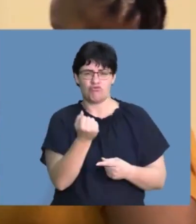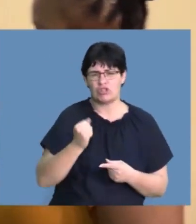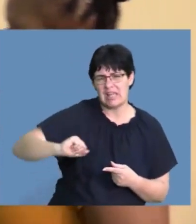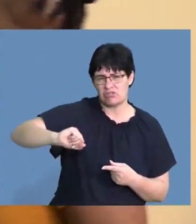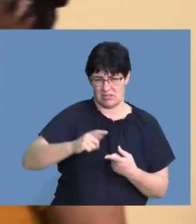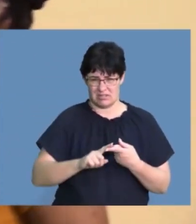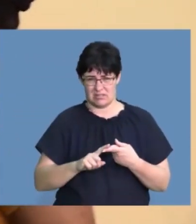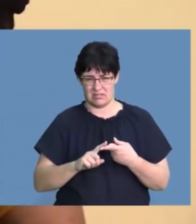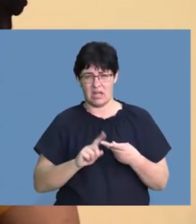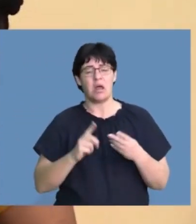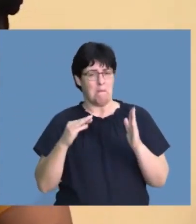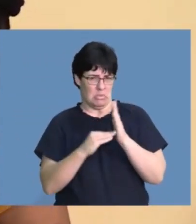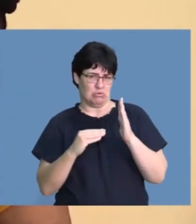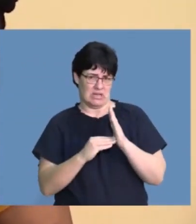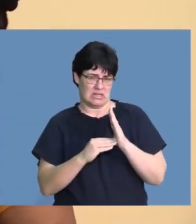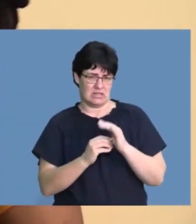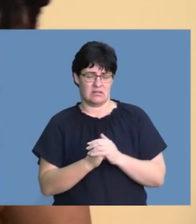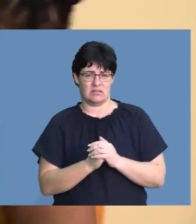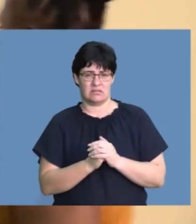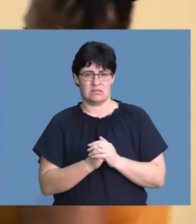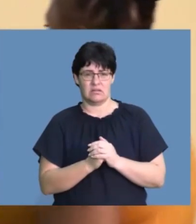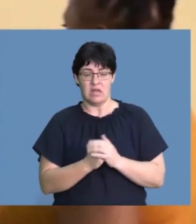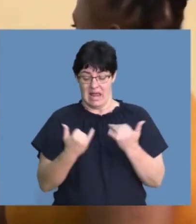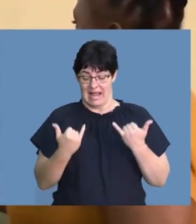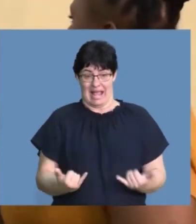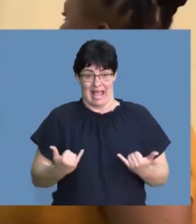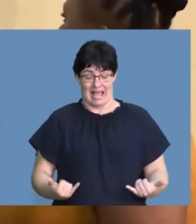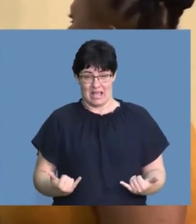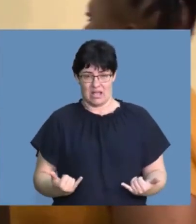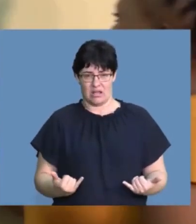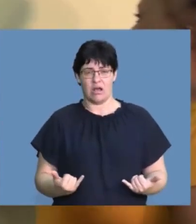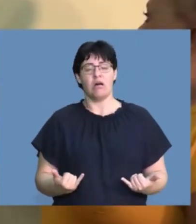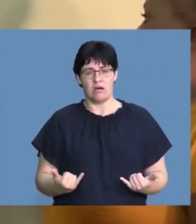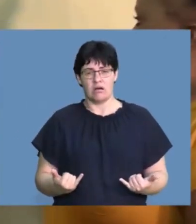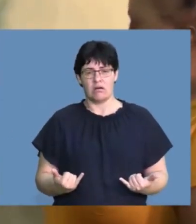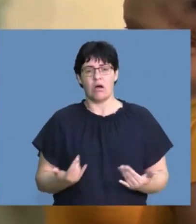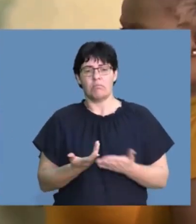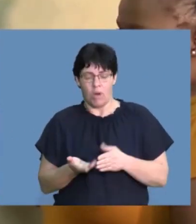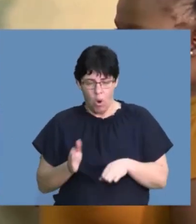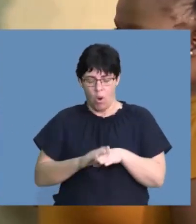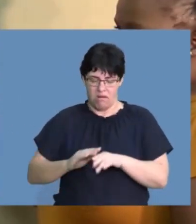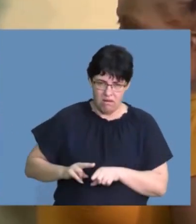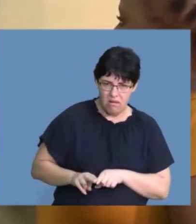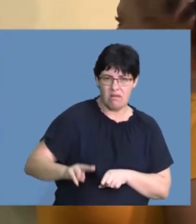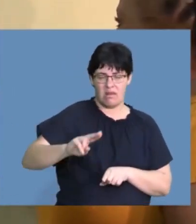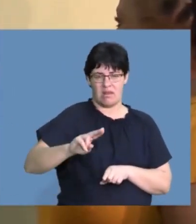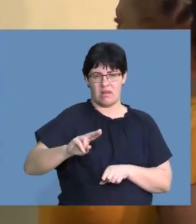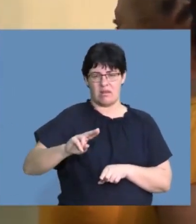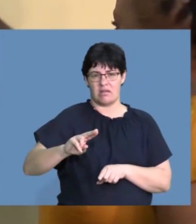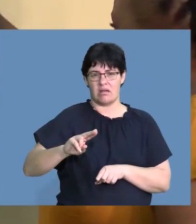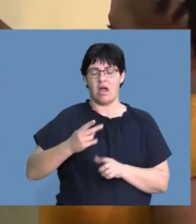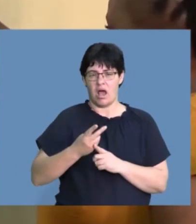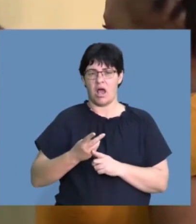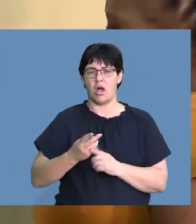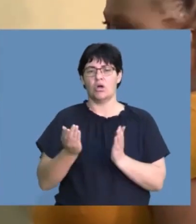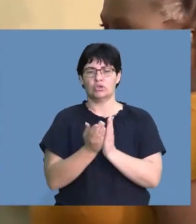rejection, and looking at matric. Now where she is currently, she's on the current on-ramp, currently owing